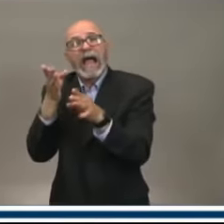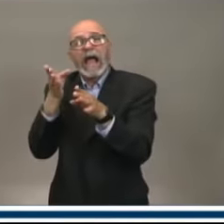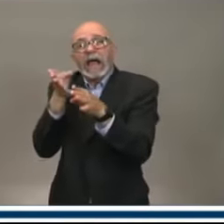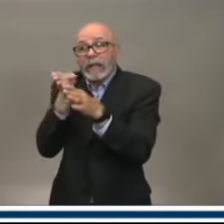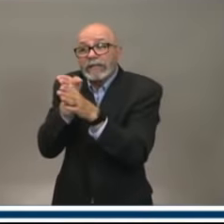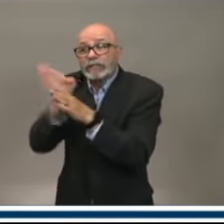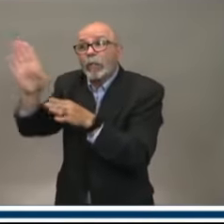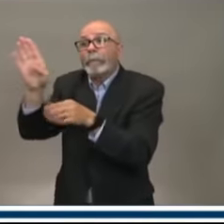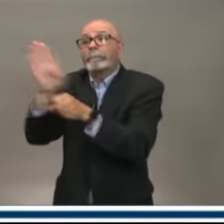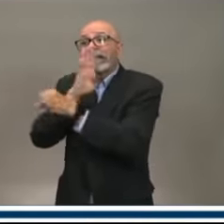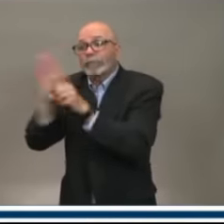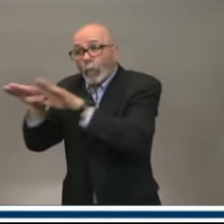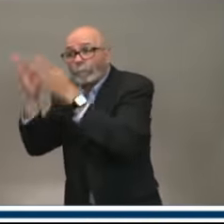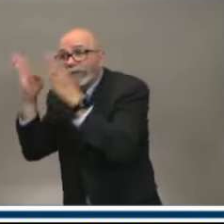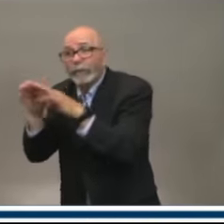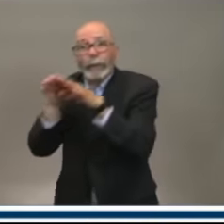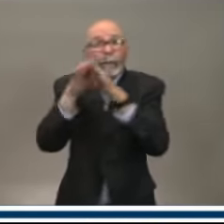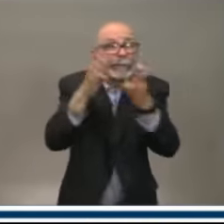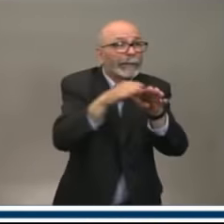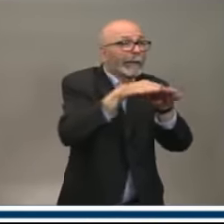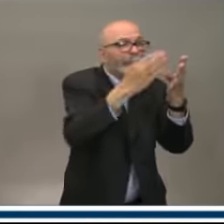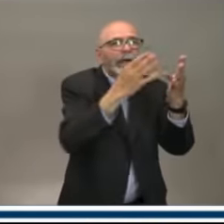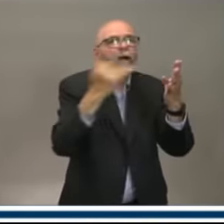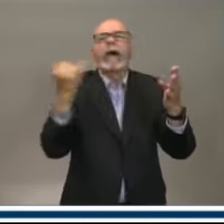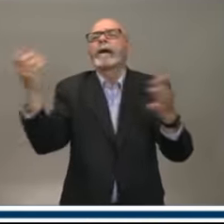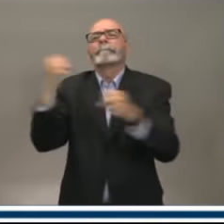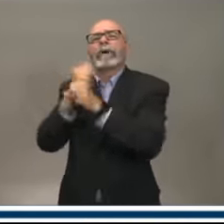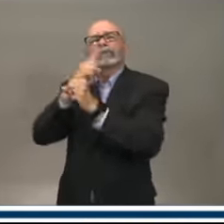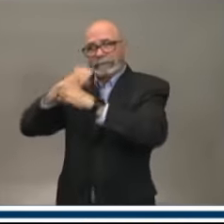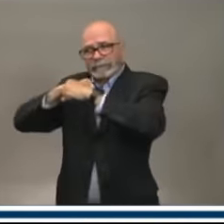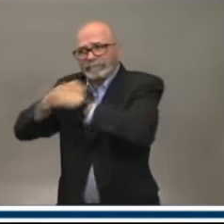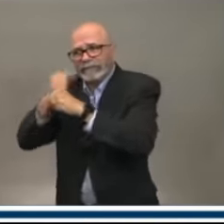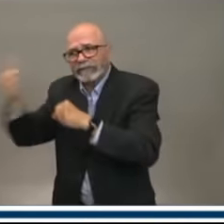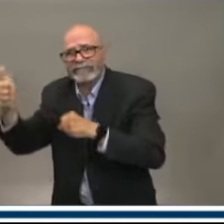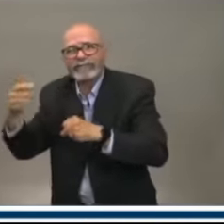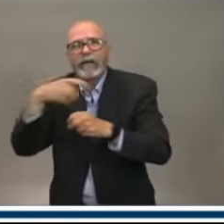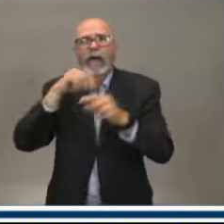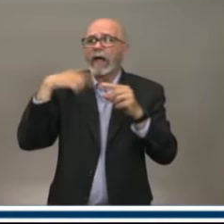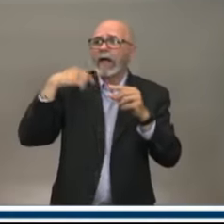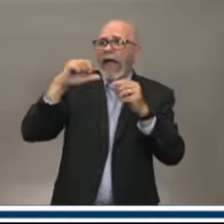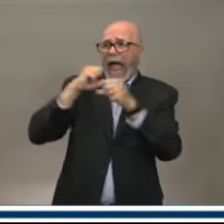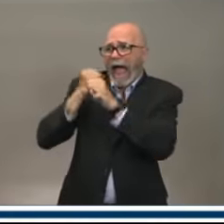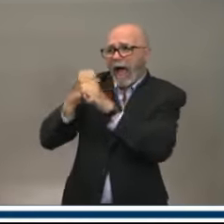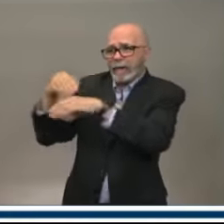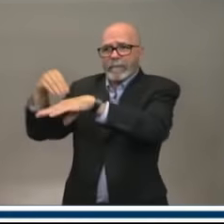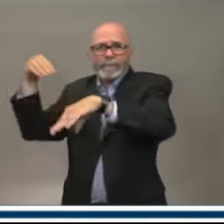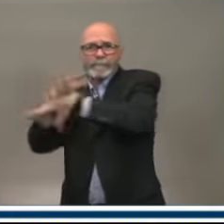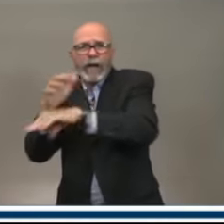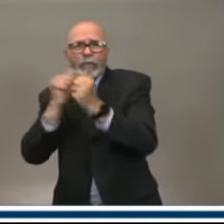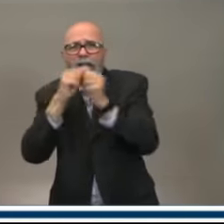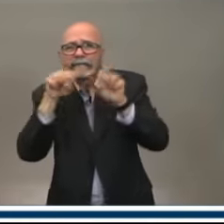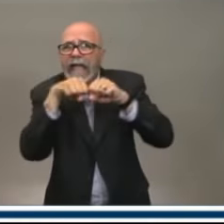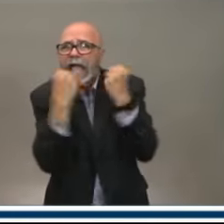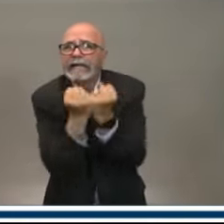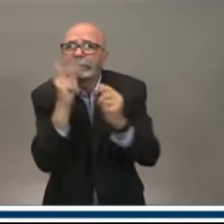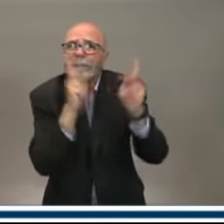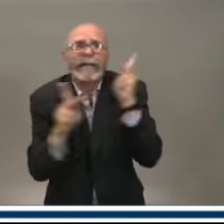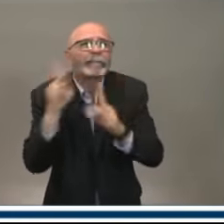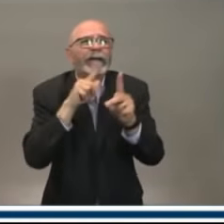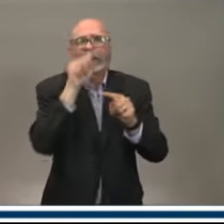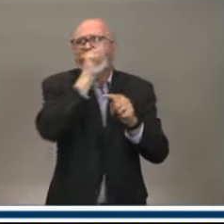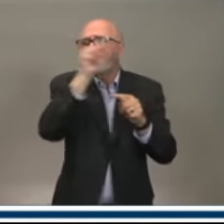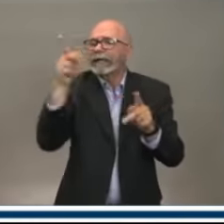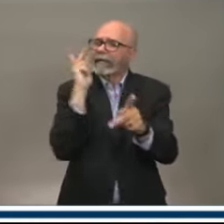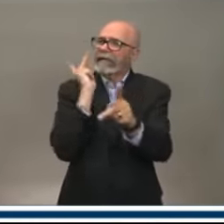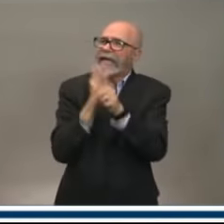of business or society. We need to do that in a way that facilitates the continuing practice of these public